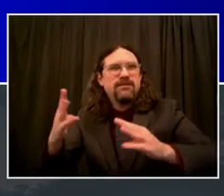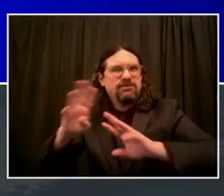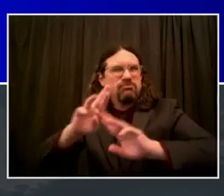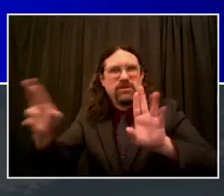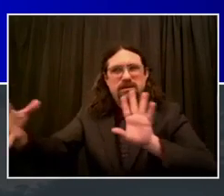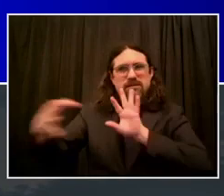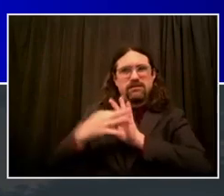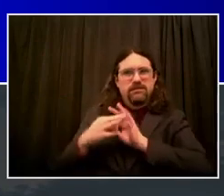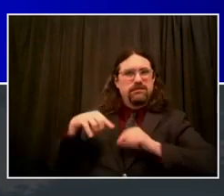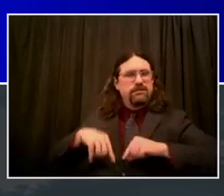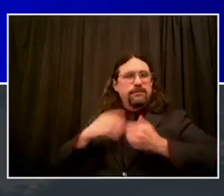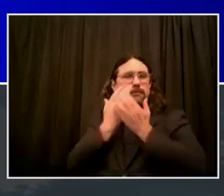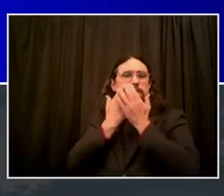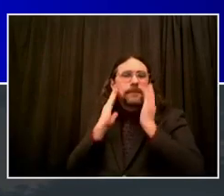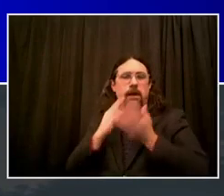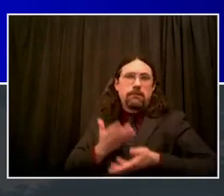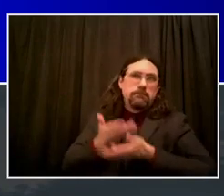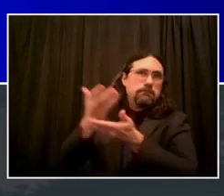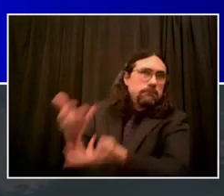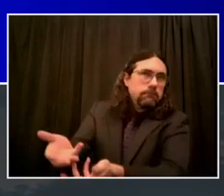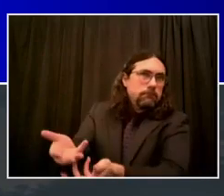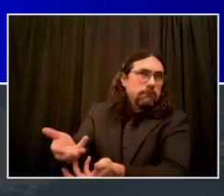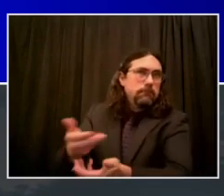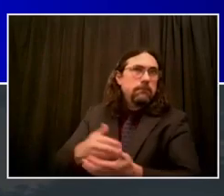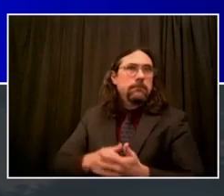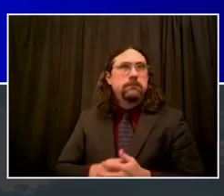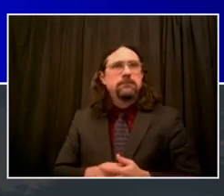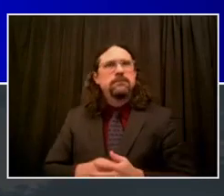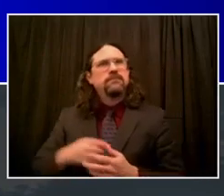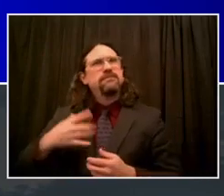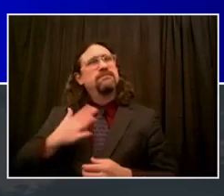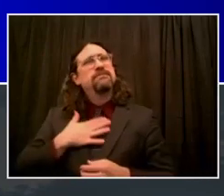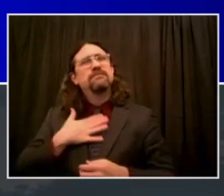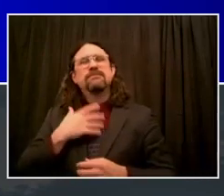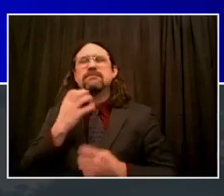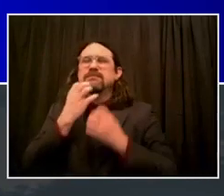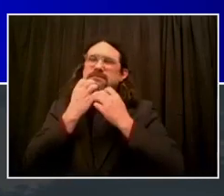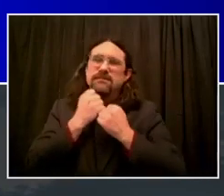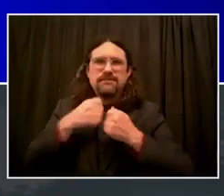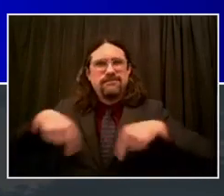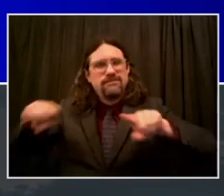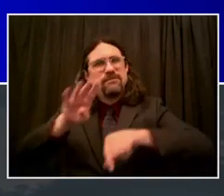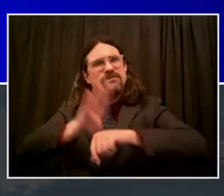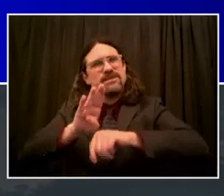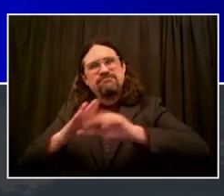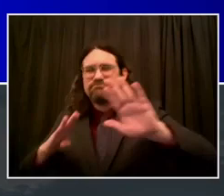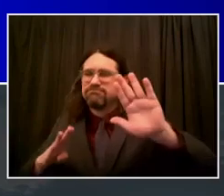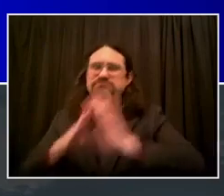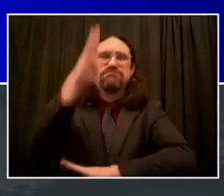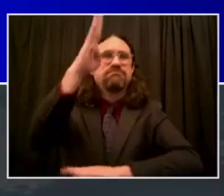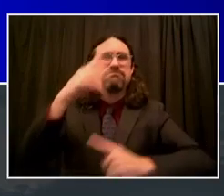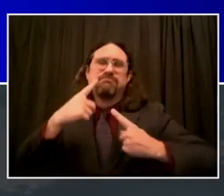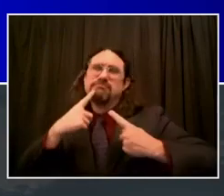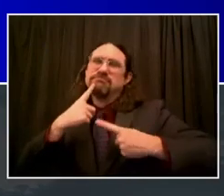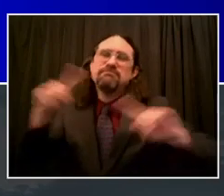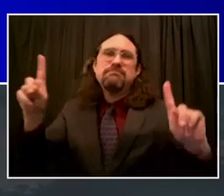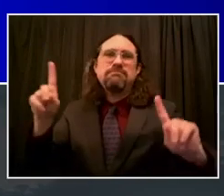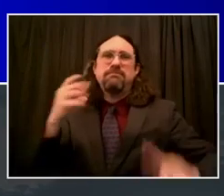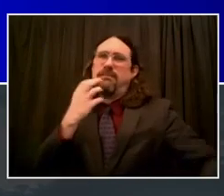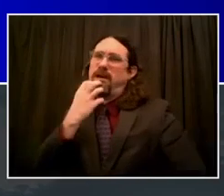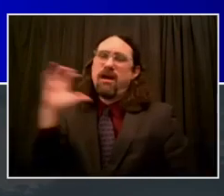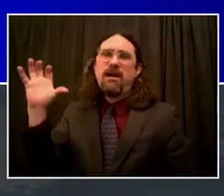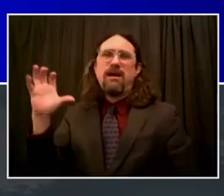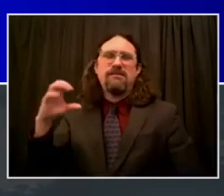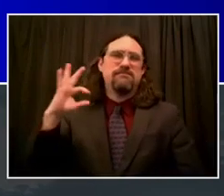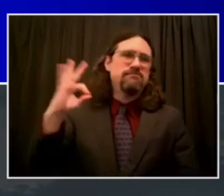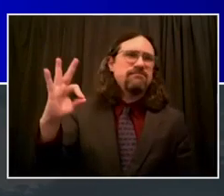worry about will make it a little easier, and it will make sure that health and safety is guaranteed.